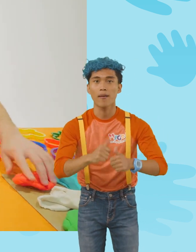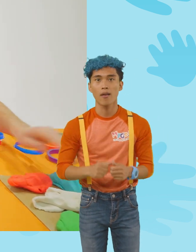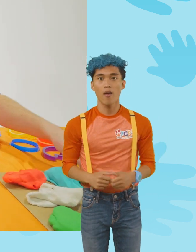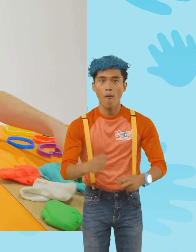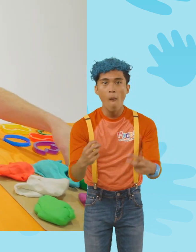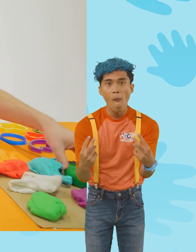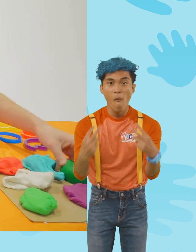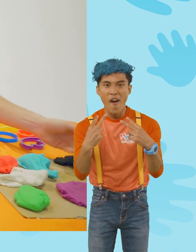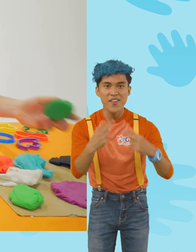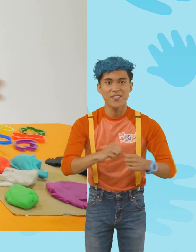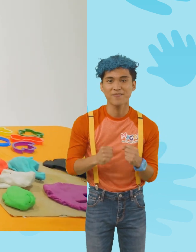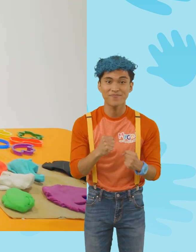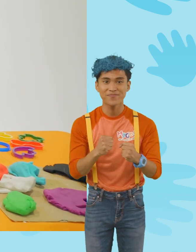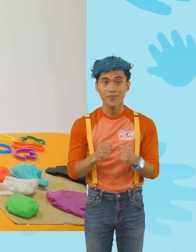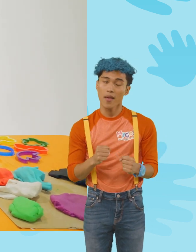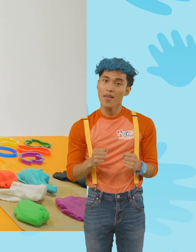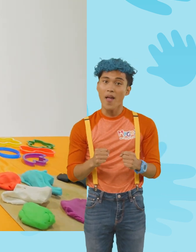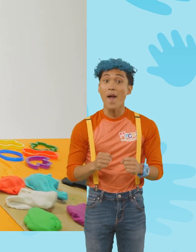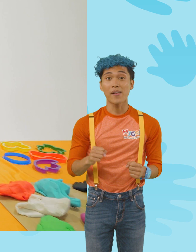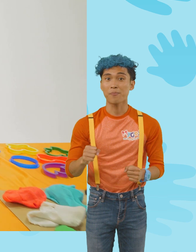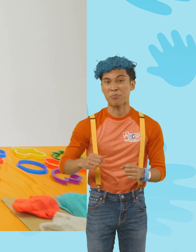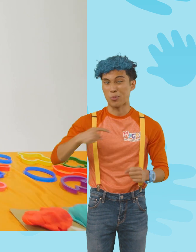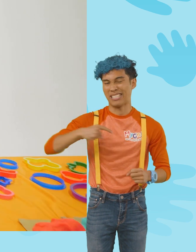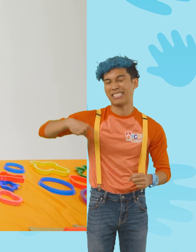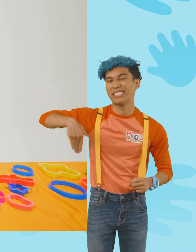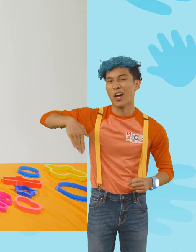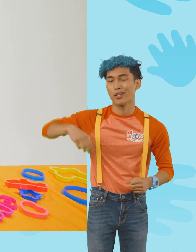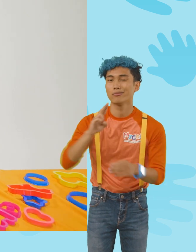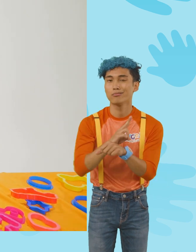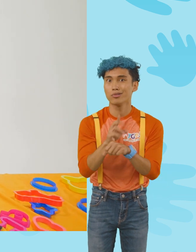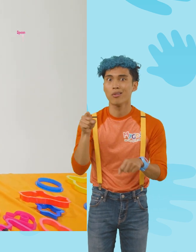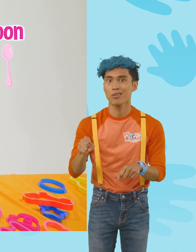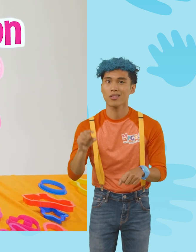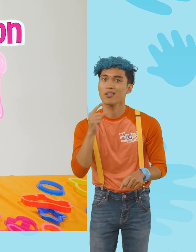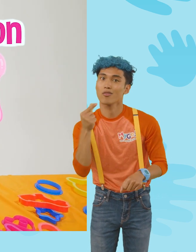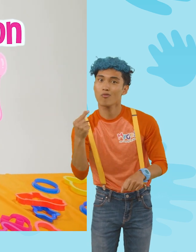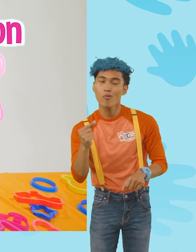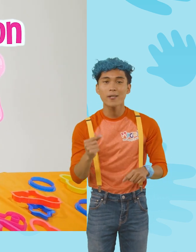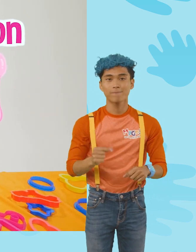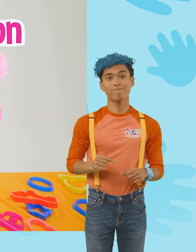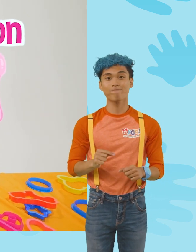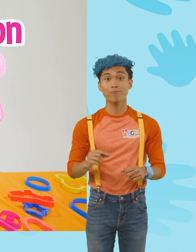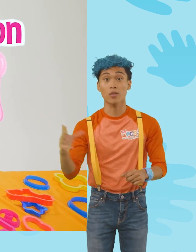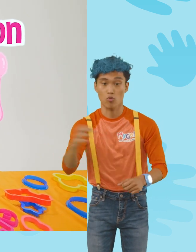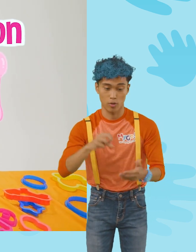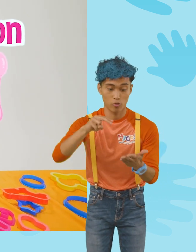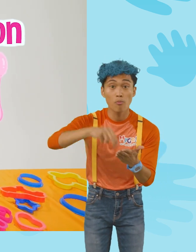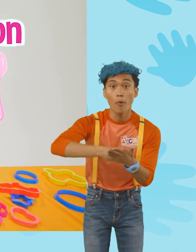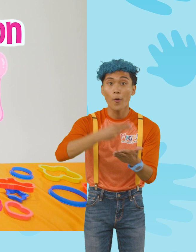watch this. Hey, we haven't used this color green yet. So, you take the spoon,